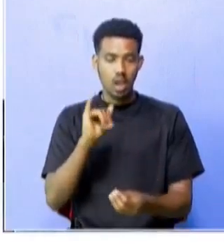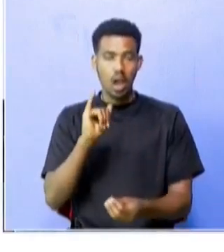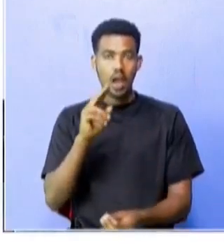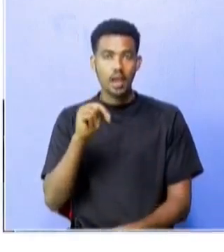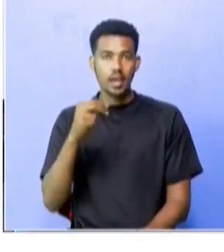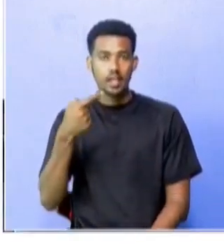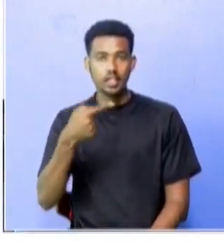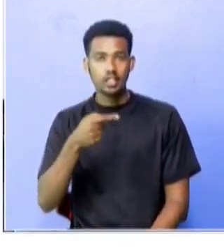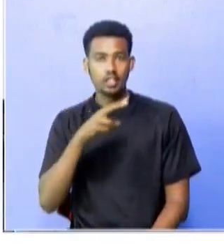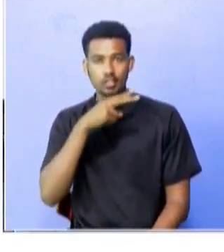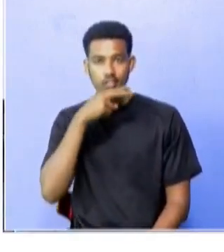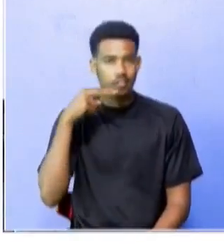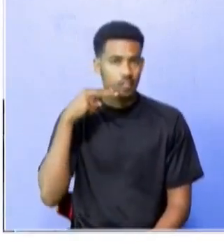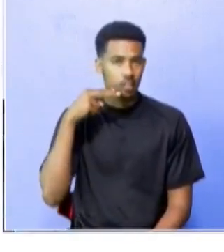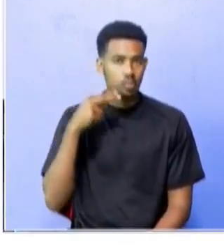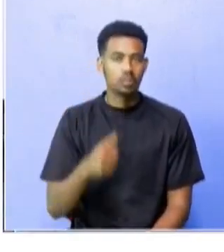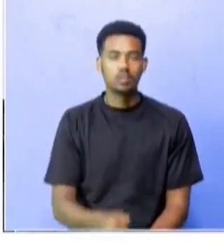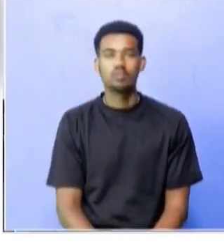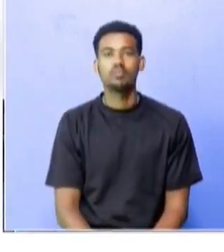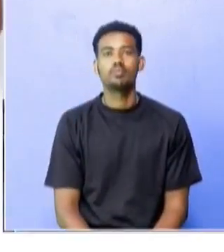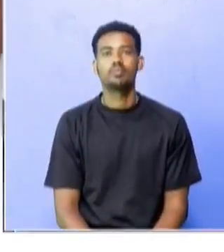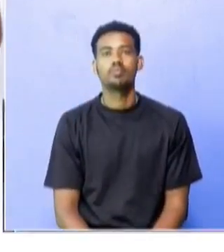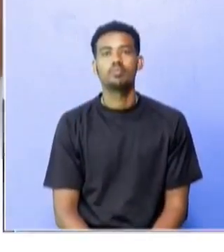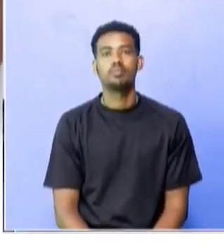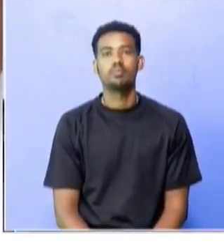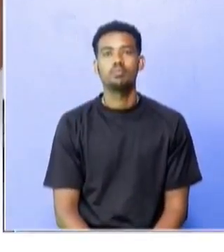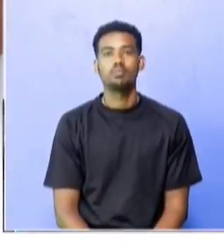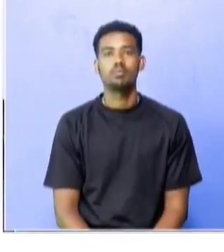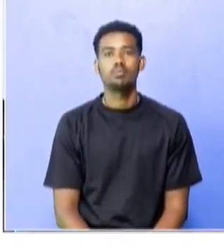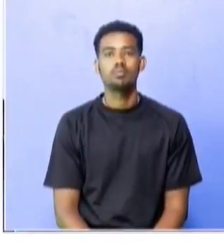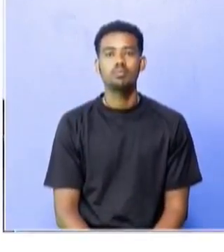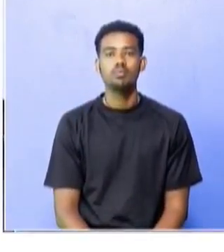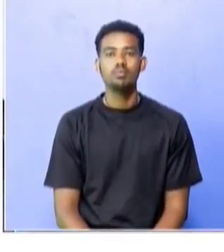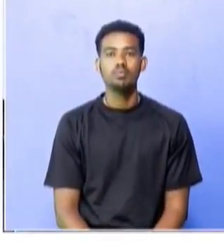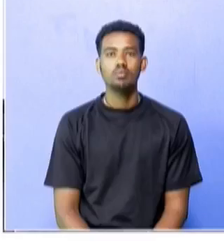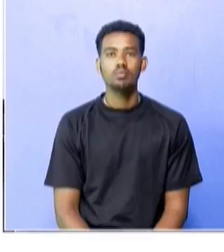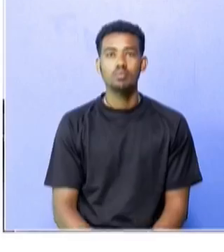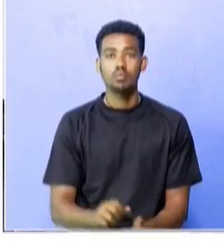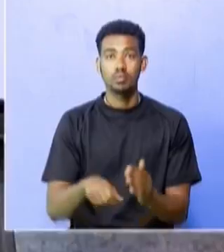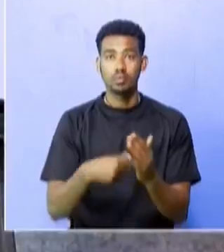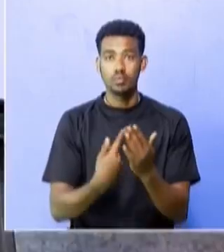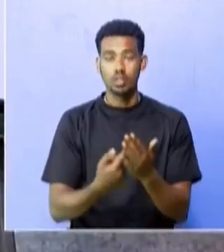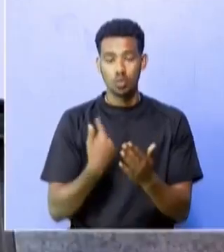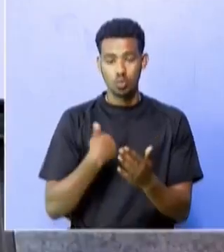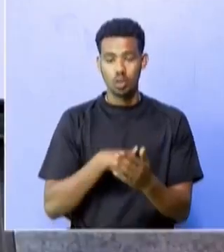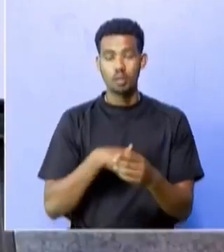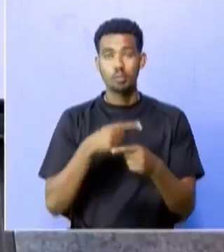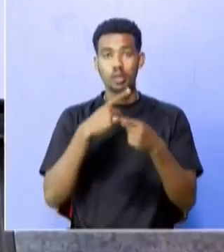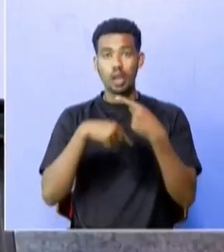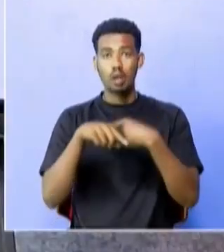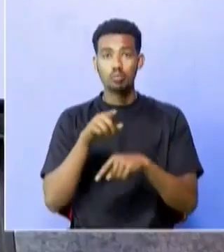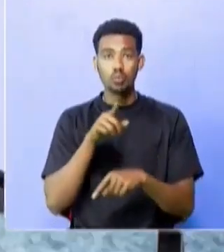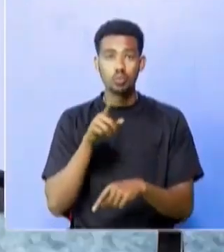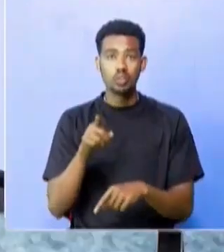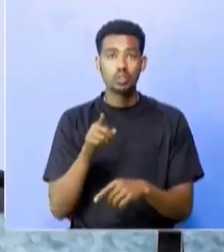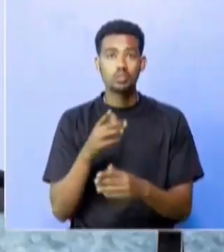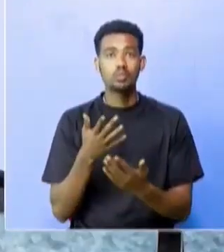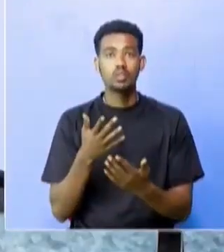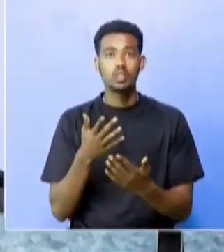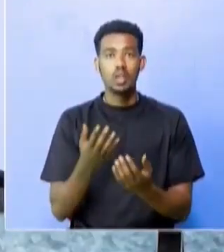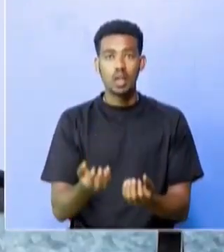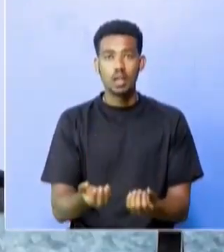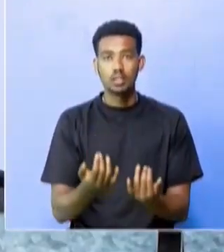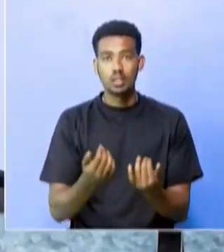ing verbs. Ing verbs. So when we come through here with a main